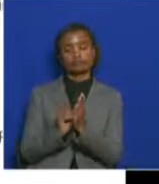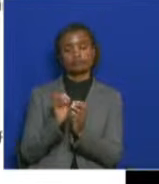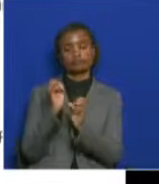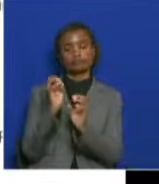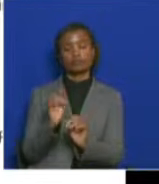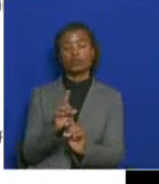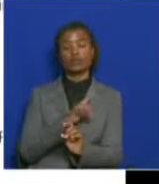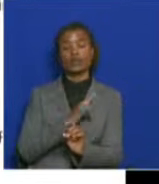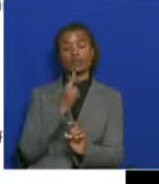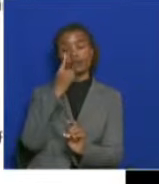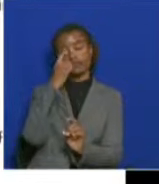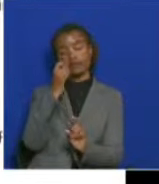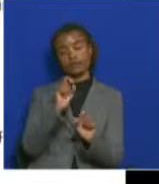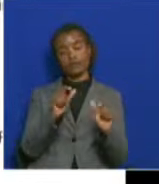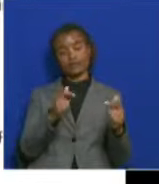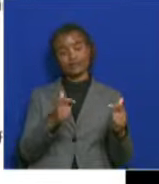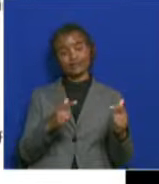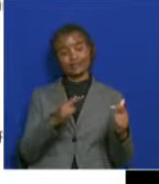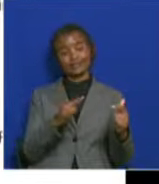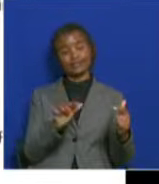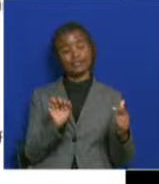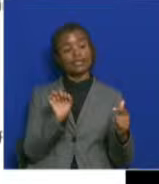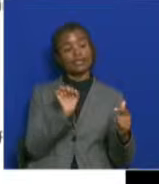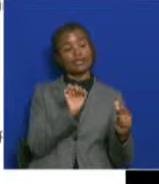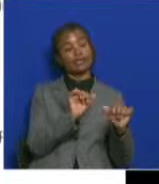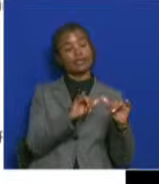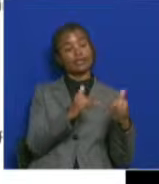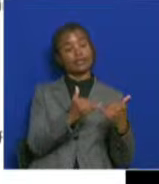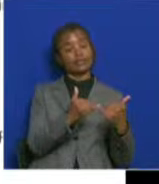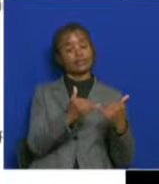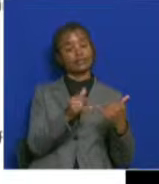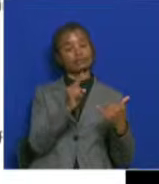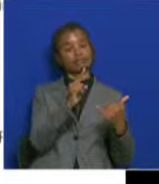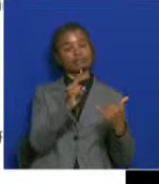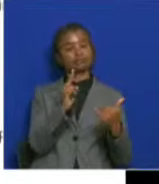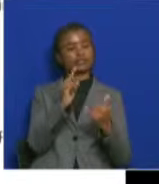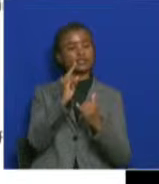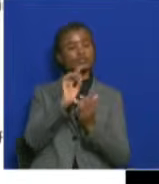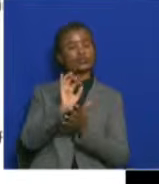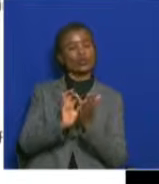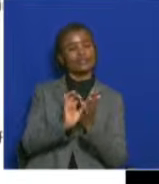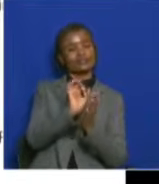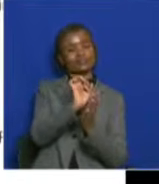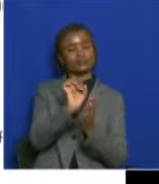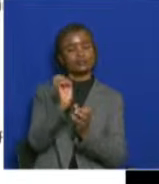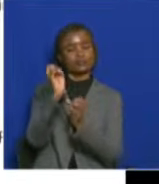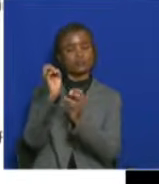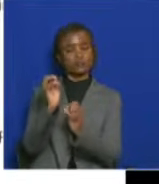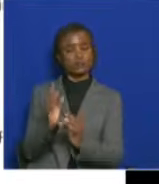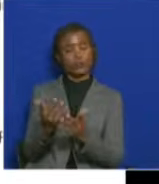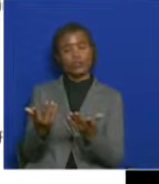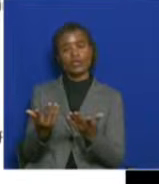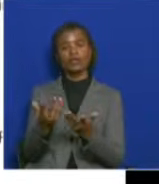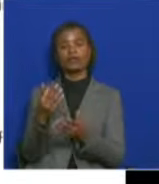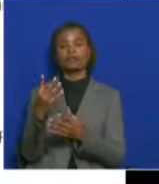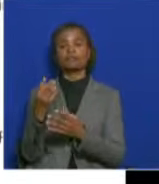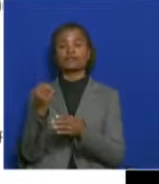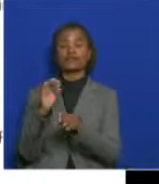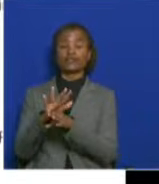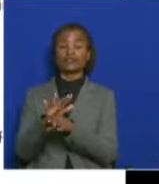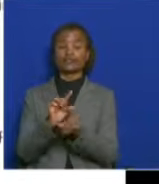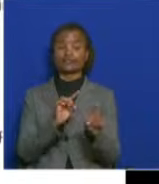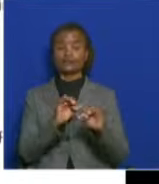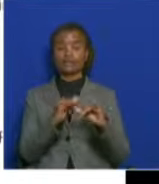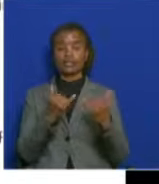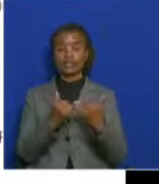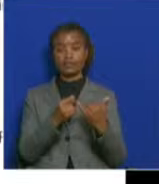company's own account before reaching conclusions that may affect its reputation and commercial standing. Carney Links does not seek to